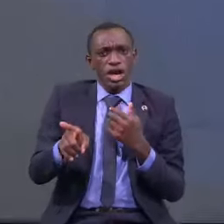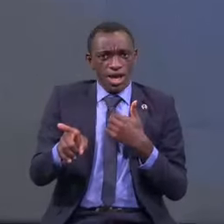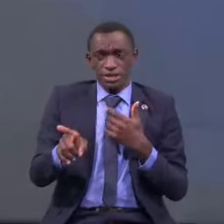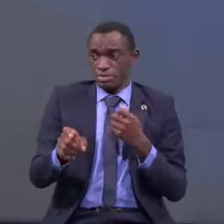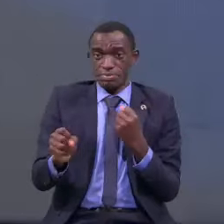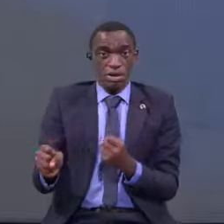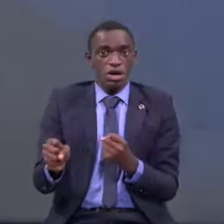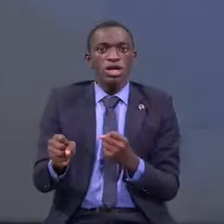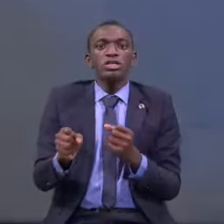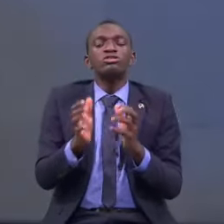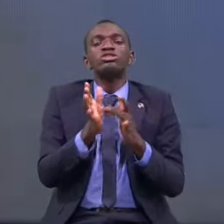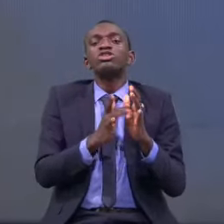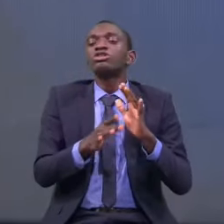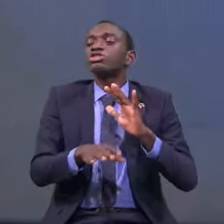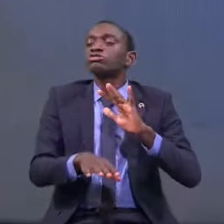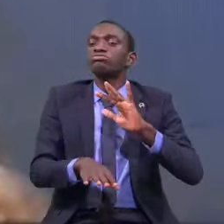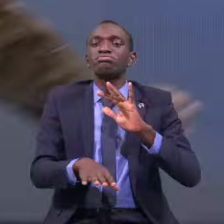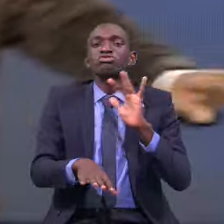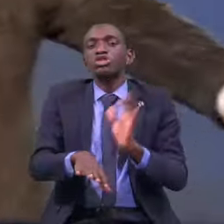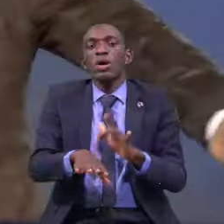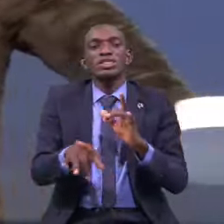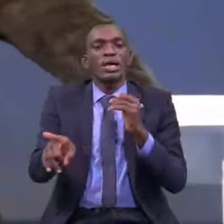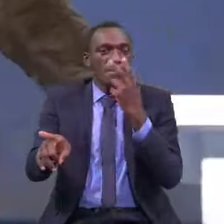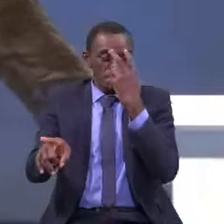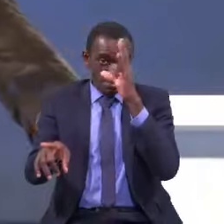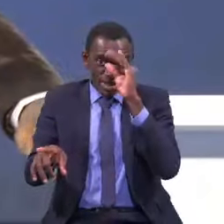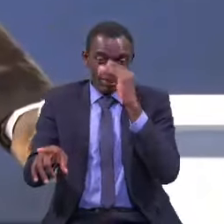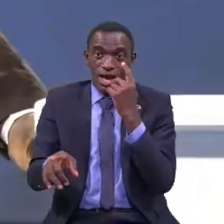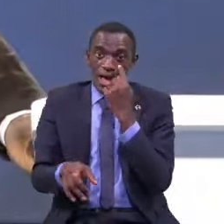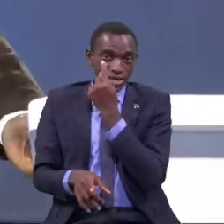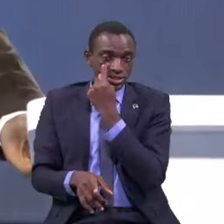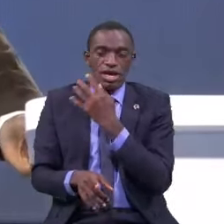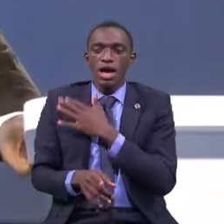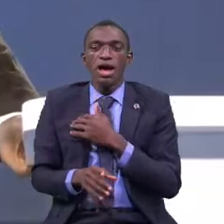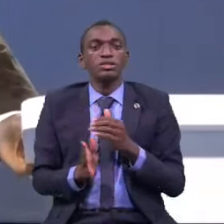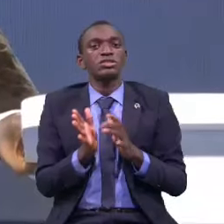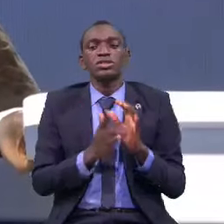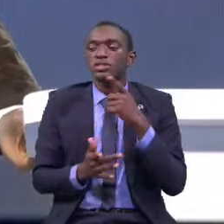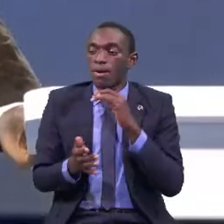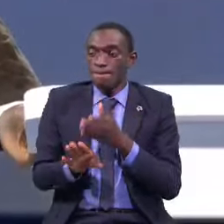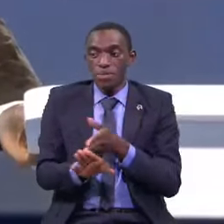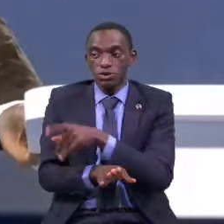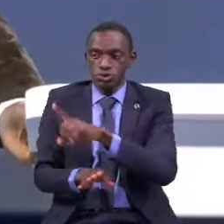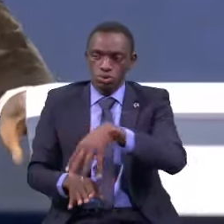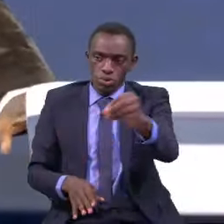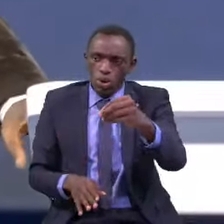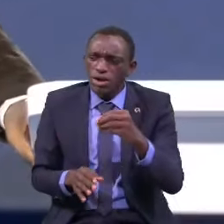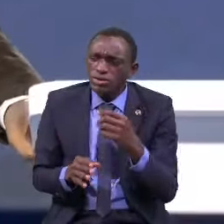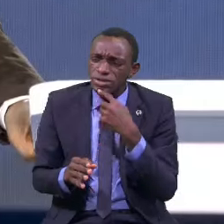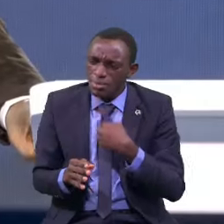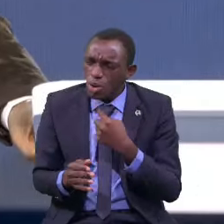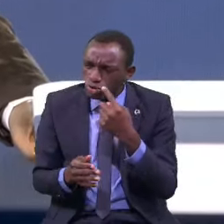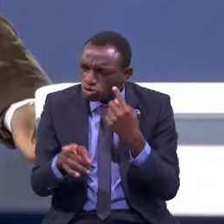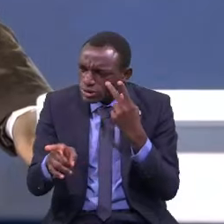the man's eyes. And he said, before you go, tell me, what do you see?